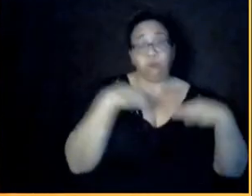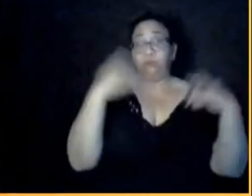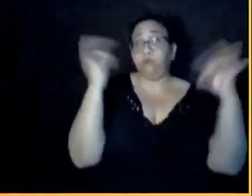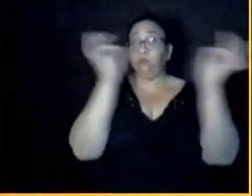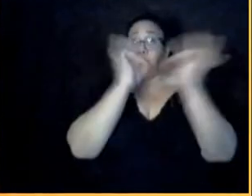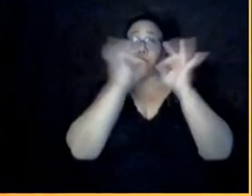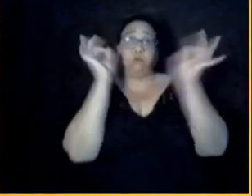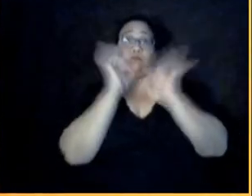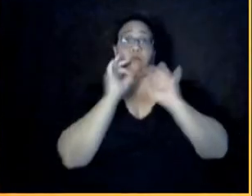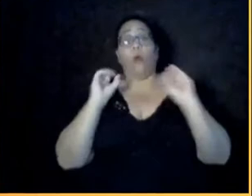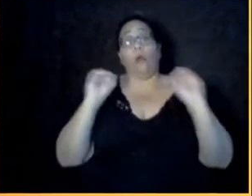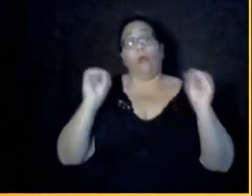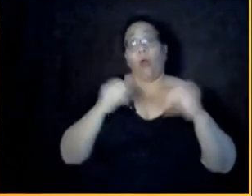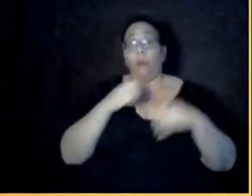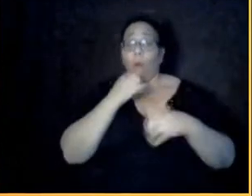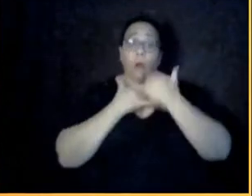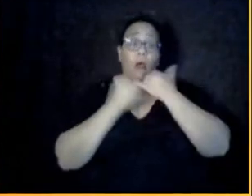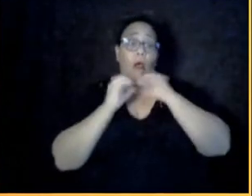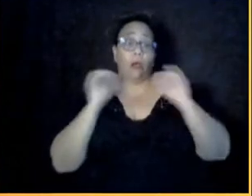there's anybody